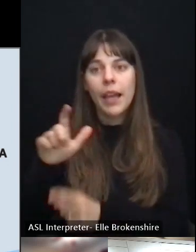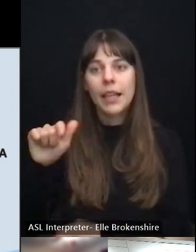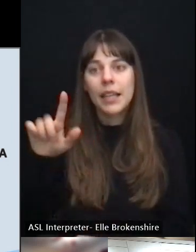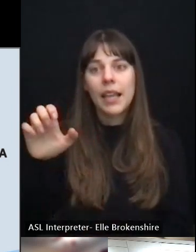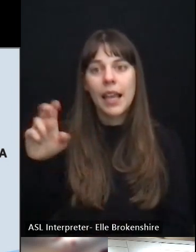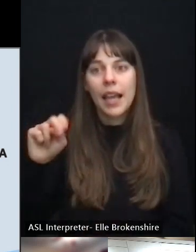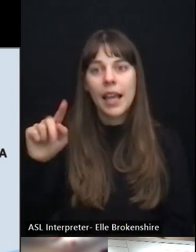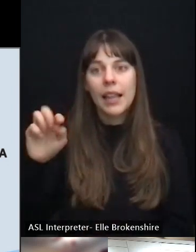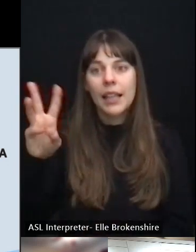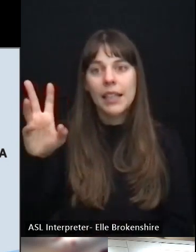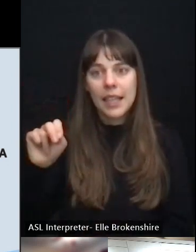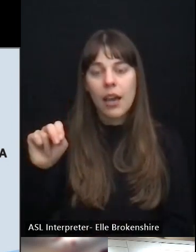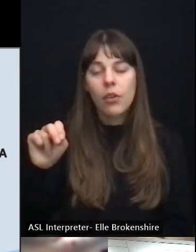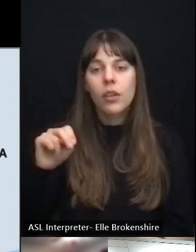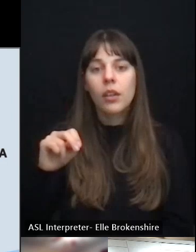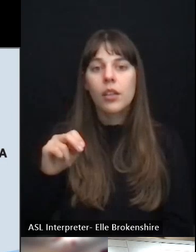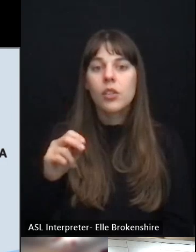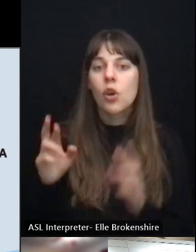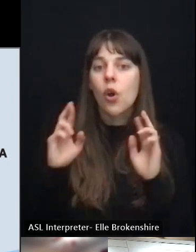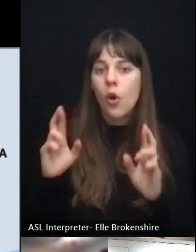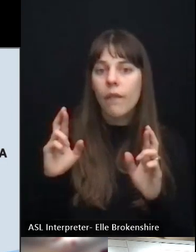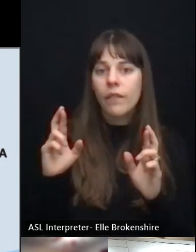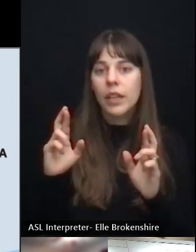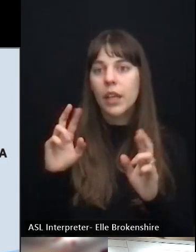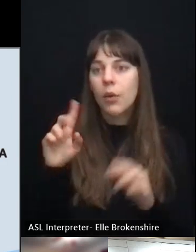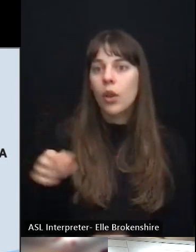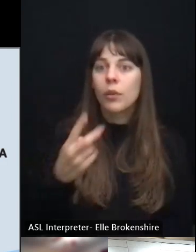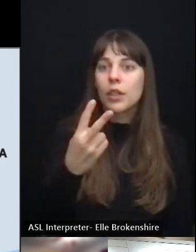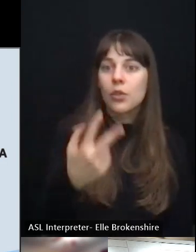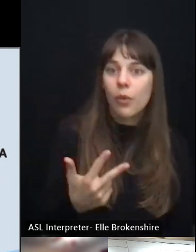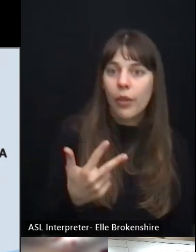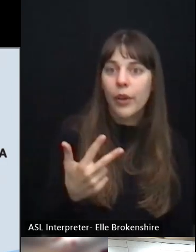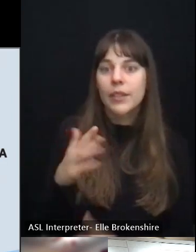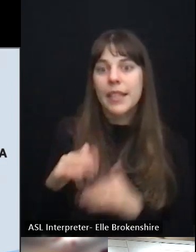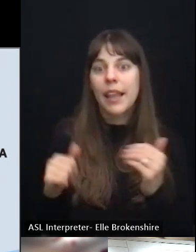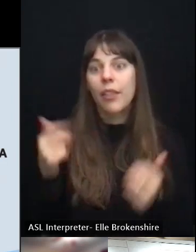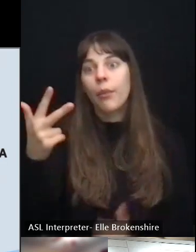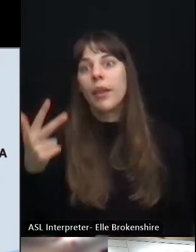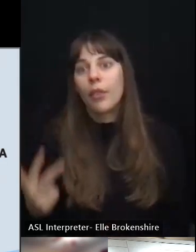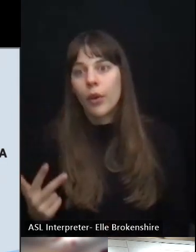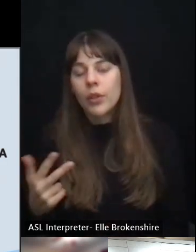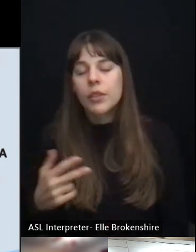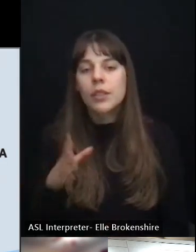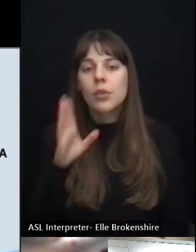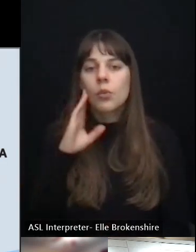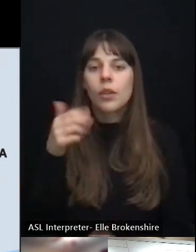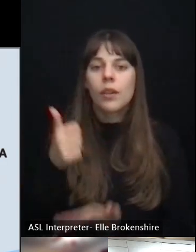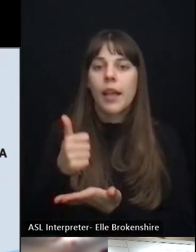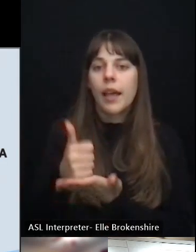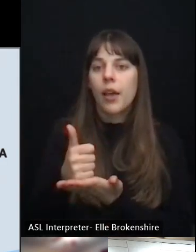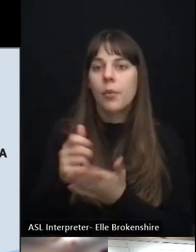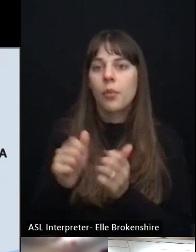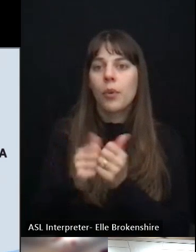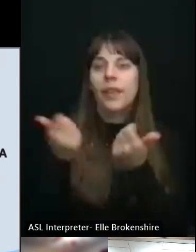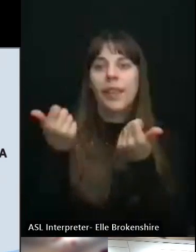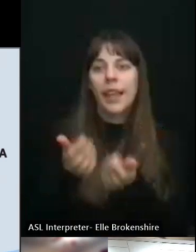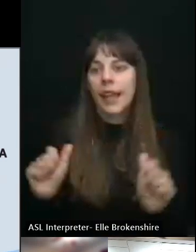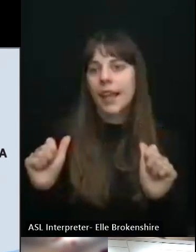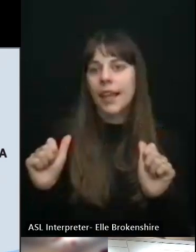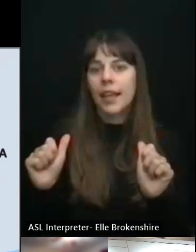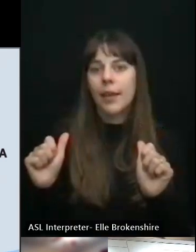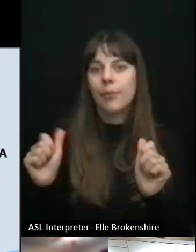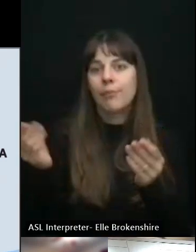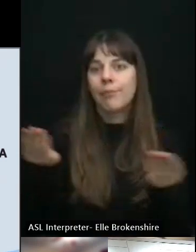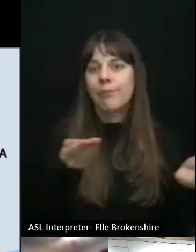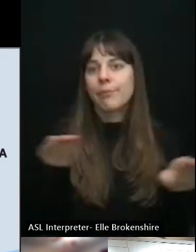through. So hopefully only running 2/3 of them through rather than 3/3 of them through, also helps with any mitigation